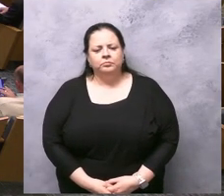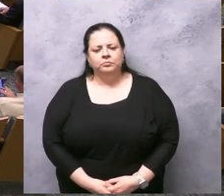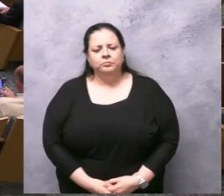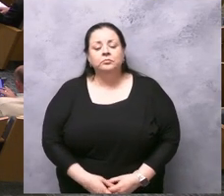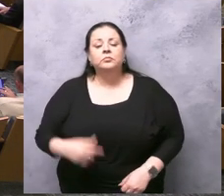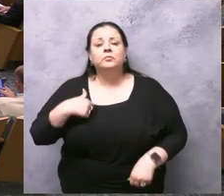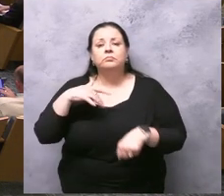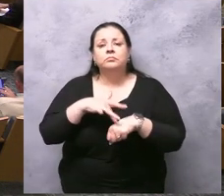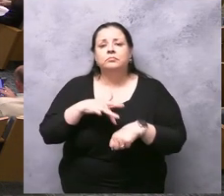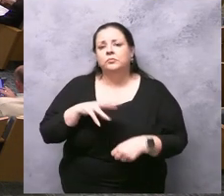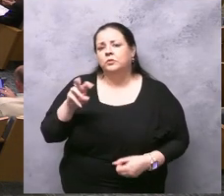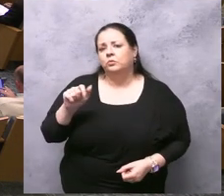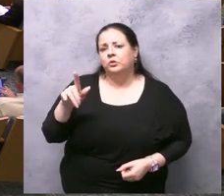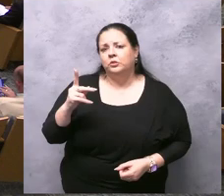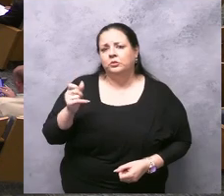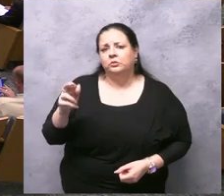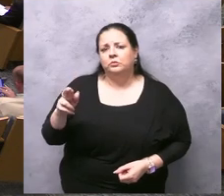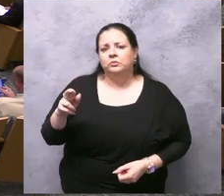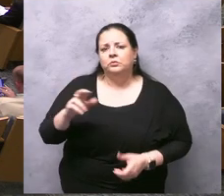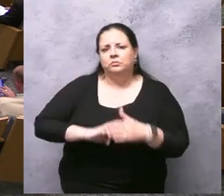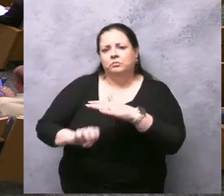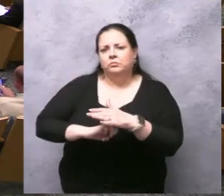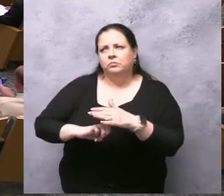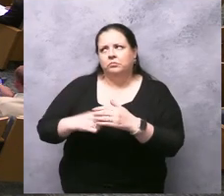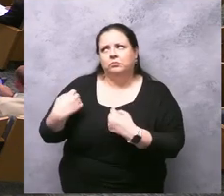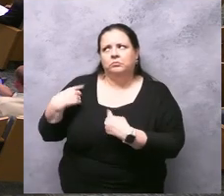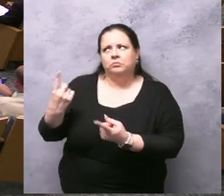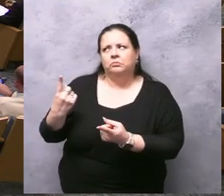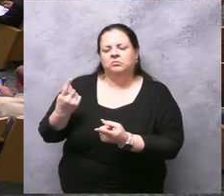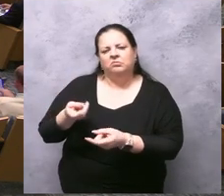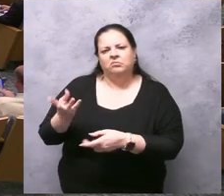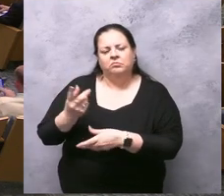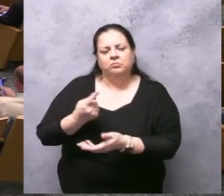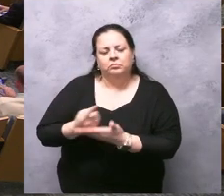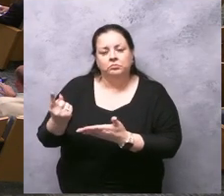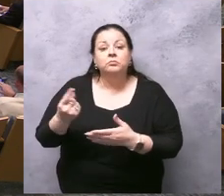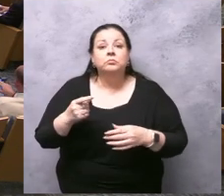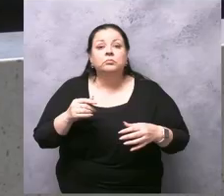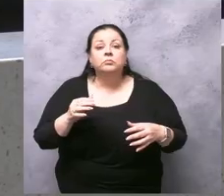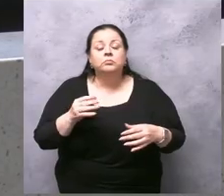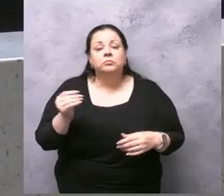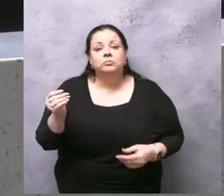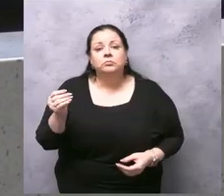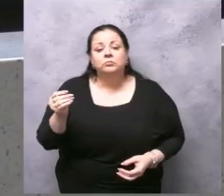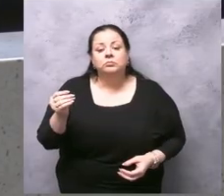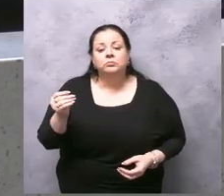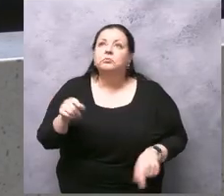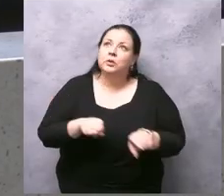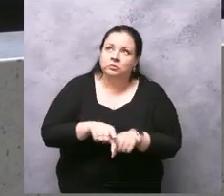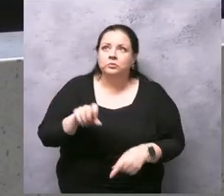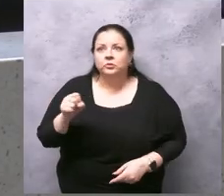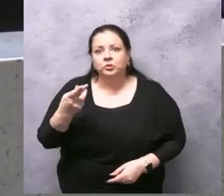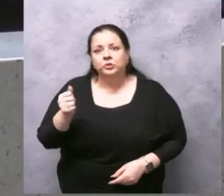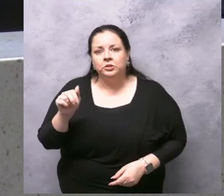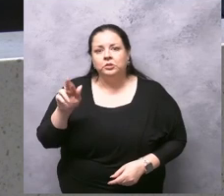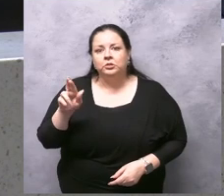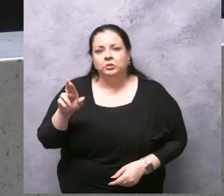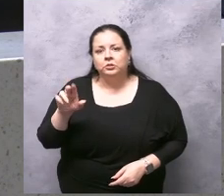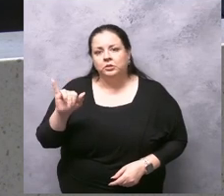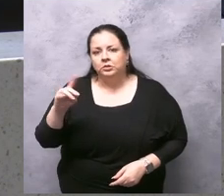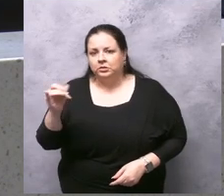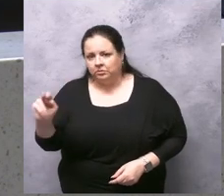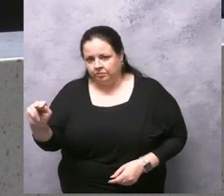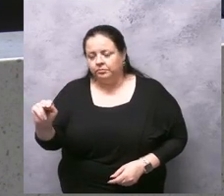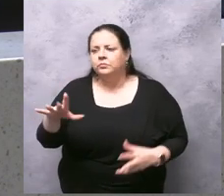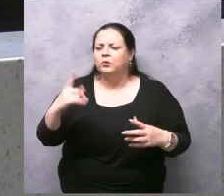at Walker Elementary School in the last couple of weeks, and also at Sheridan, as a matter of fact. And